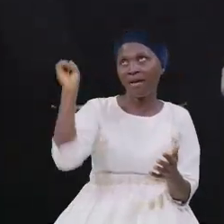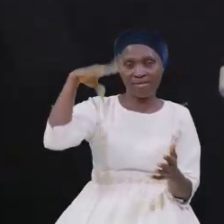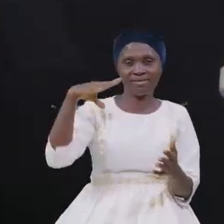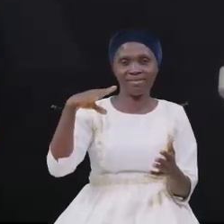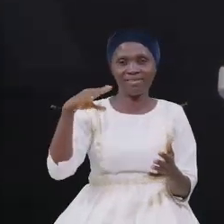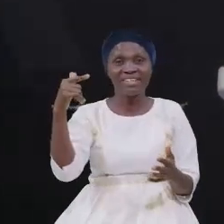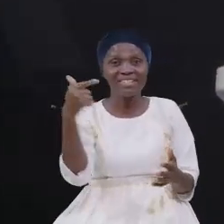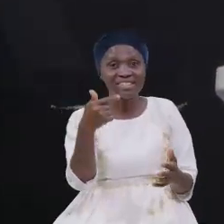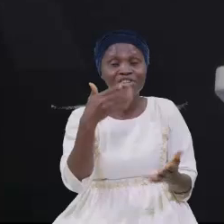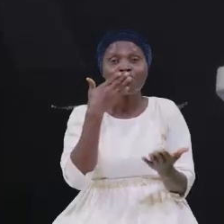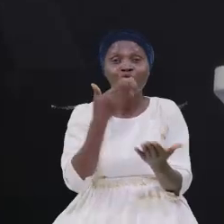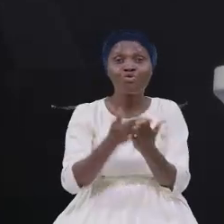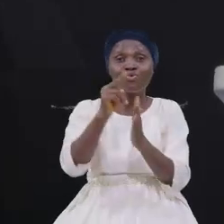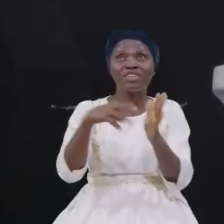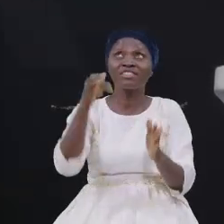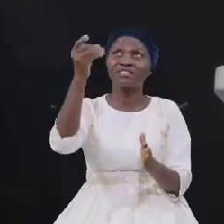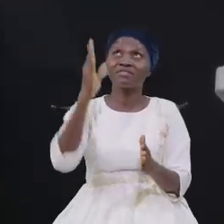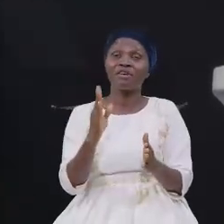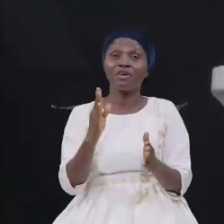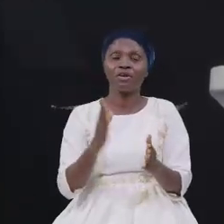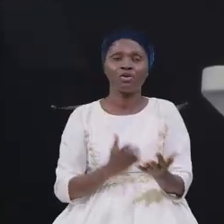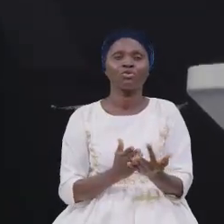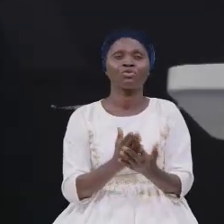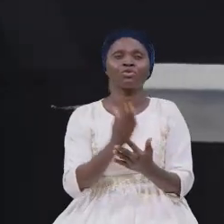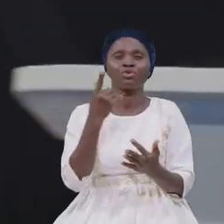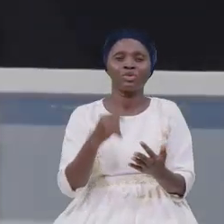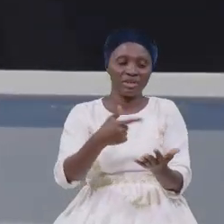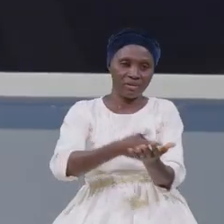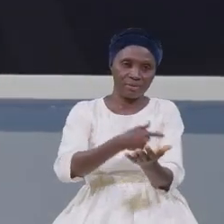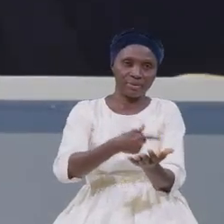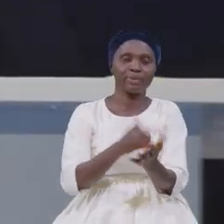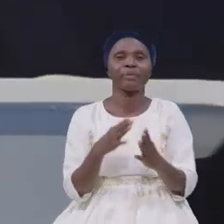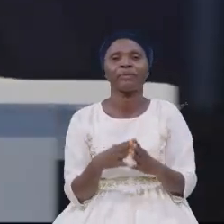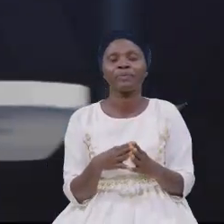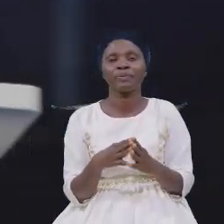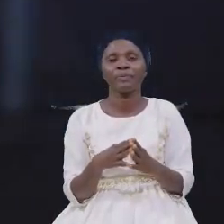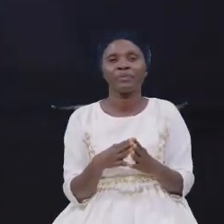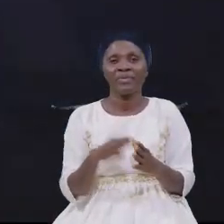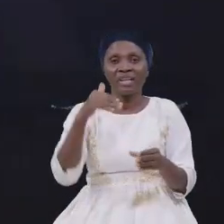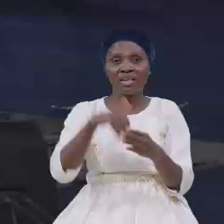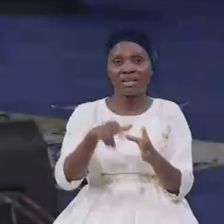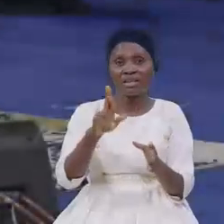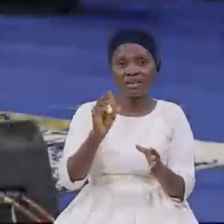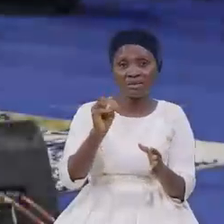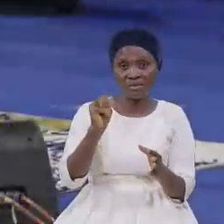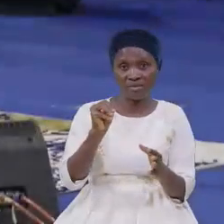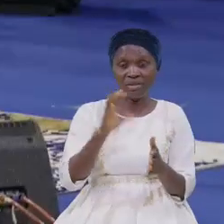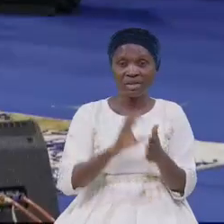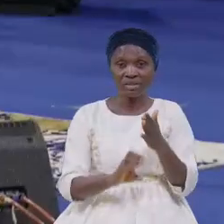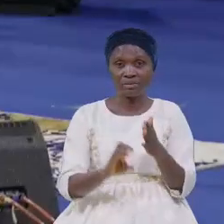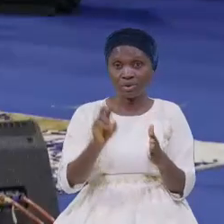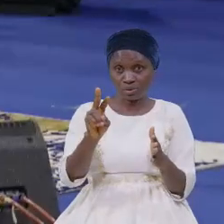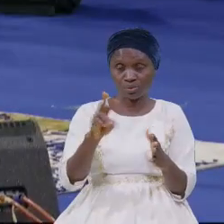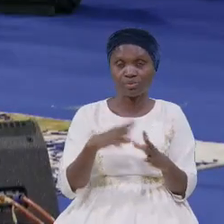God through the gospel. It tells us in Romans, reading from chapter 2, reading